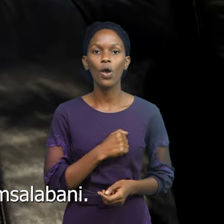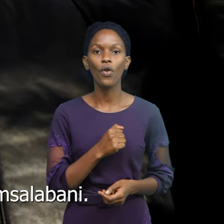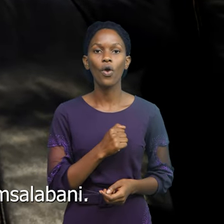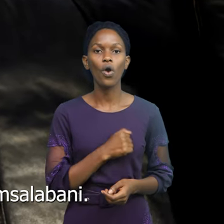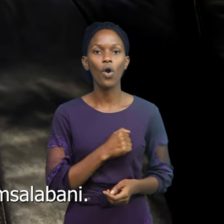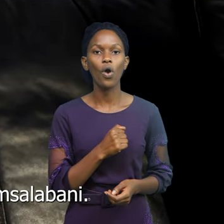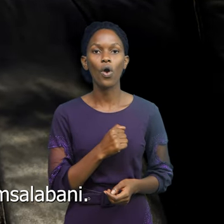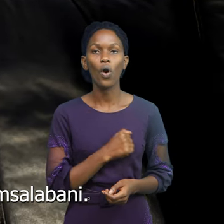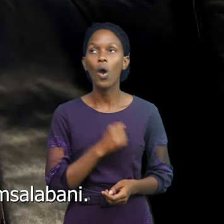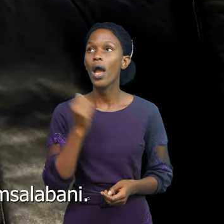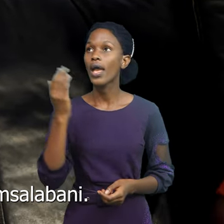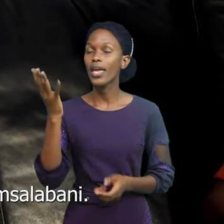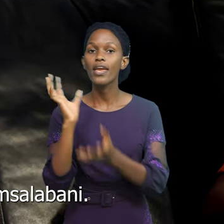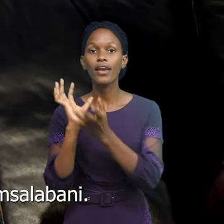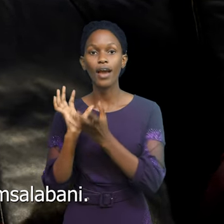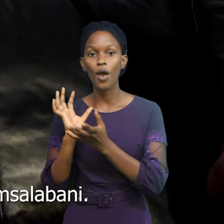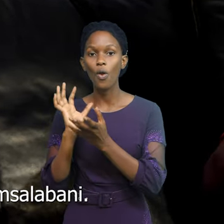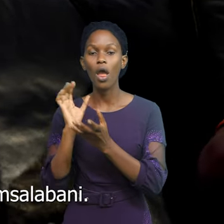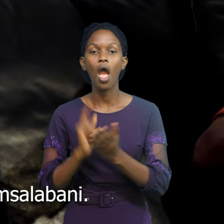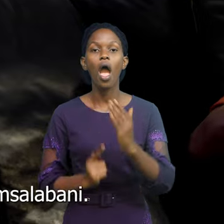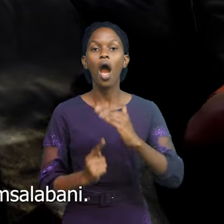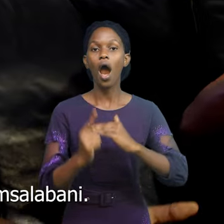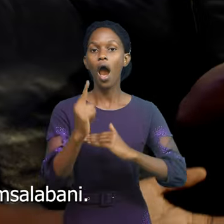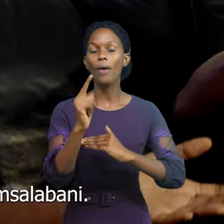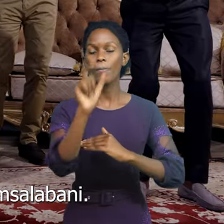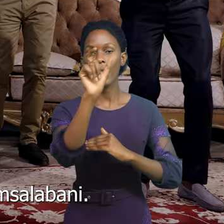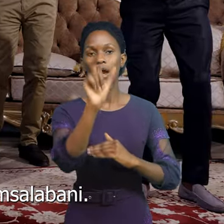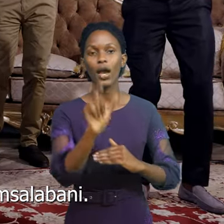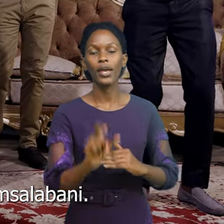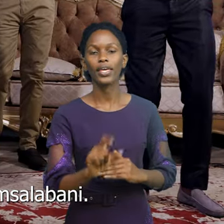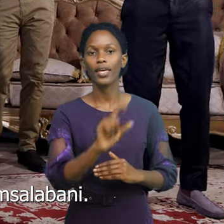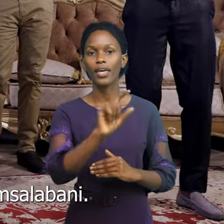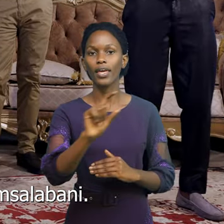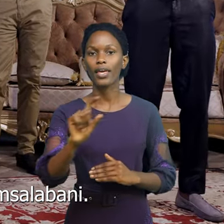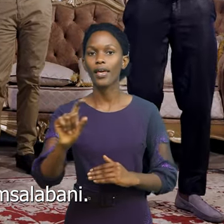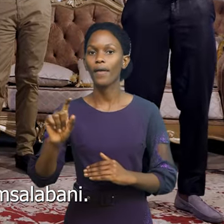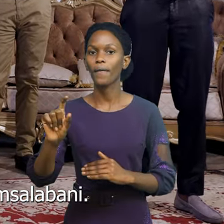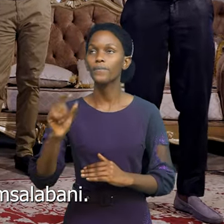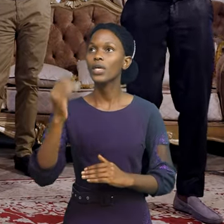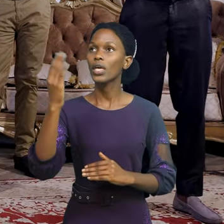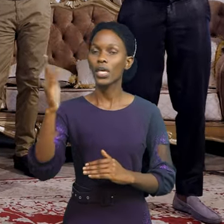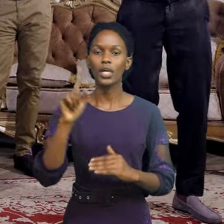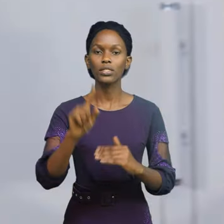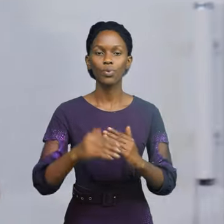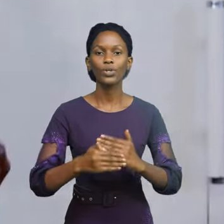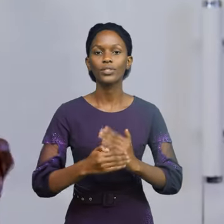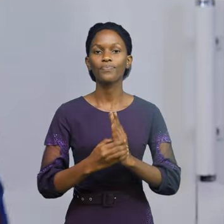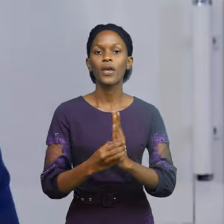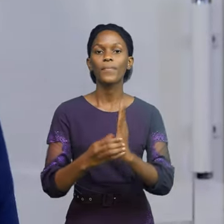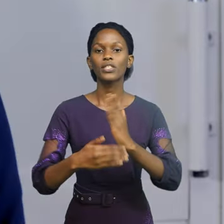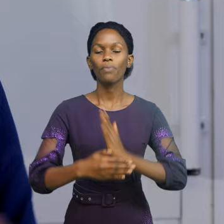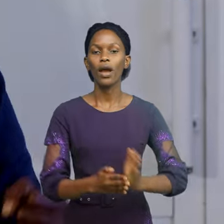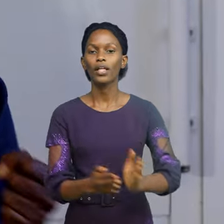and sorrows, he carried up the hill. He has